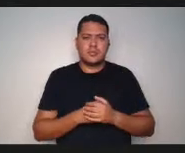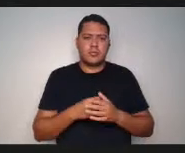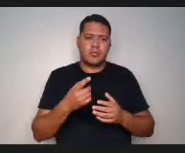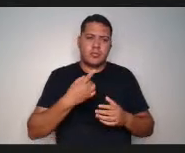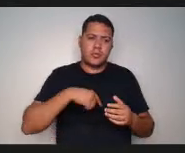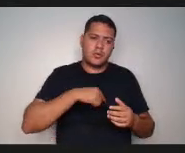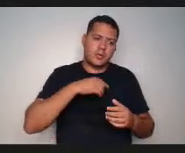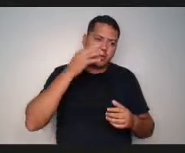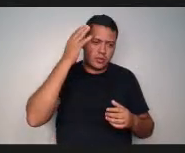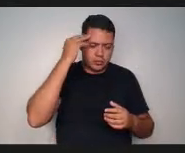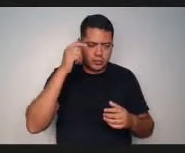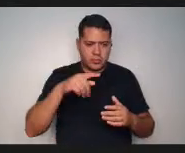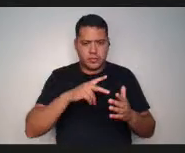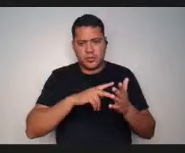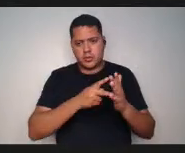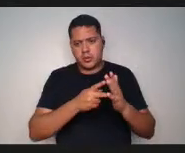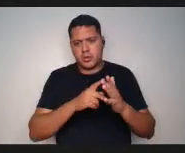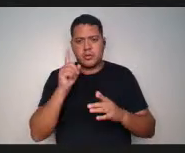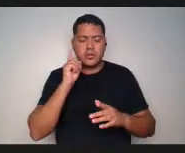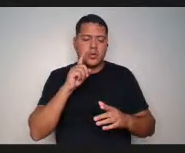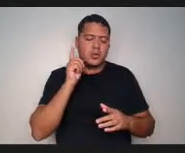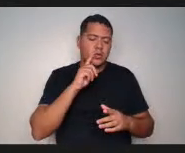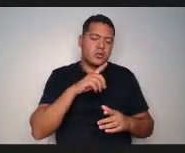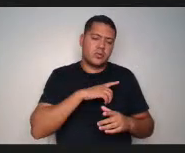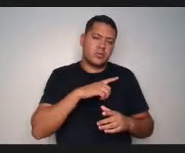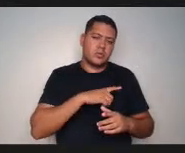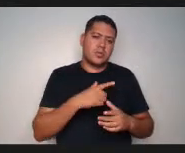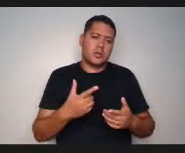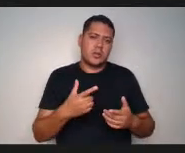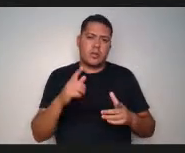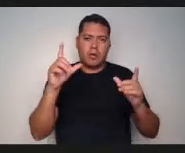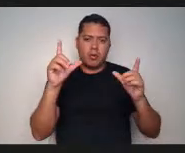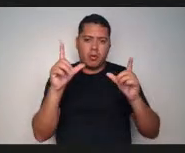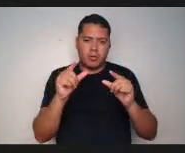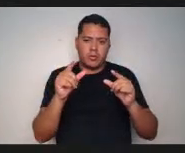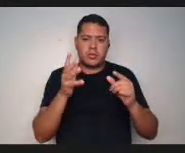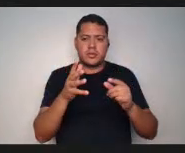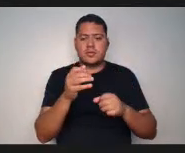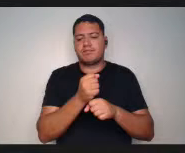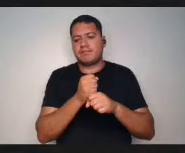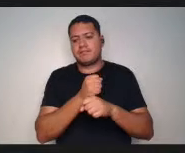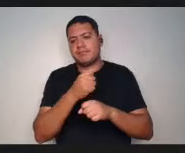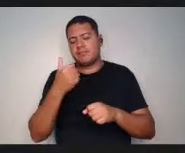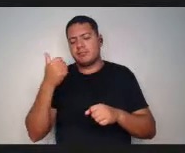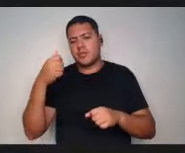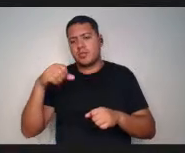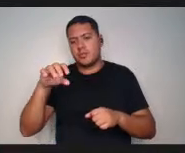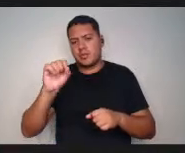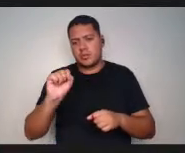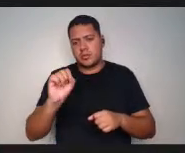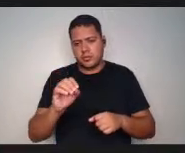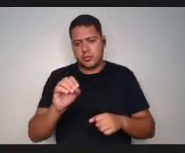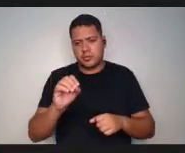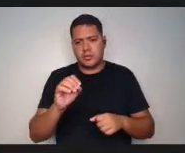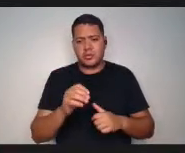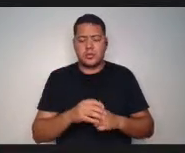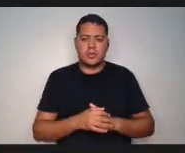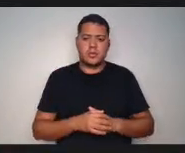1980s. Now we're somewhere around 10% of the workforce is part of a